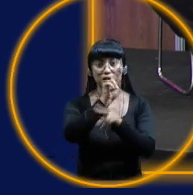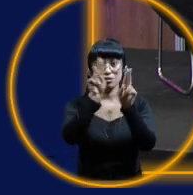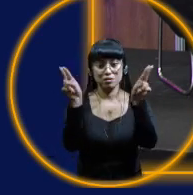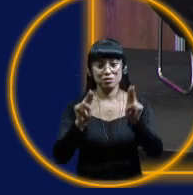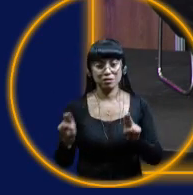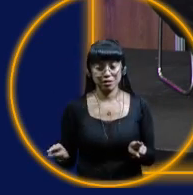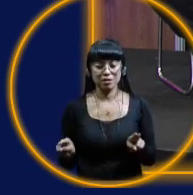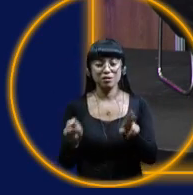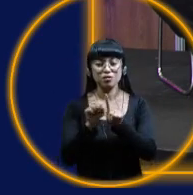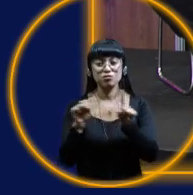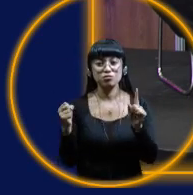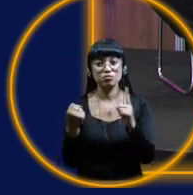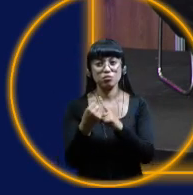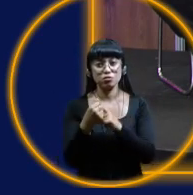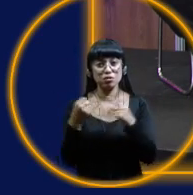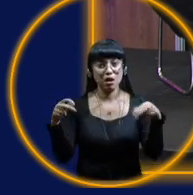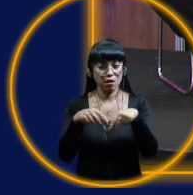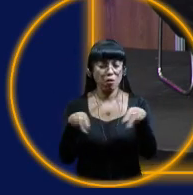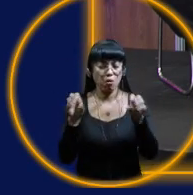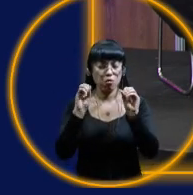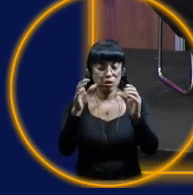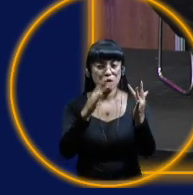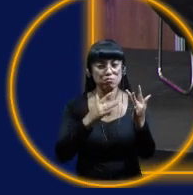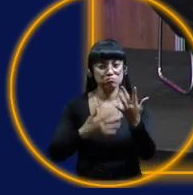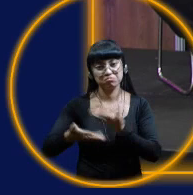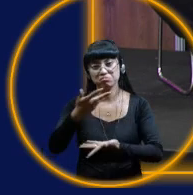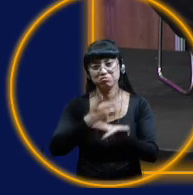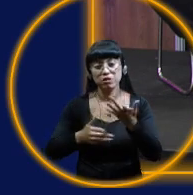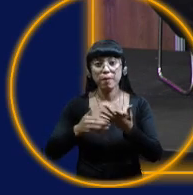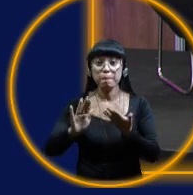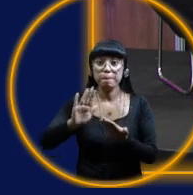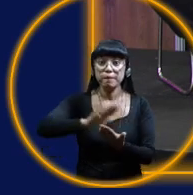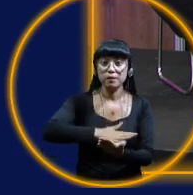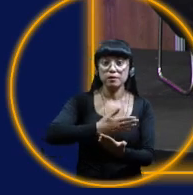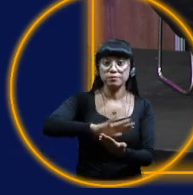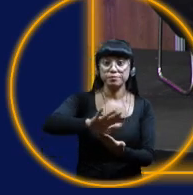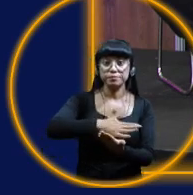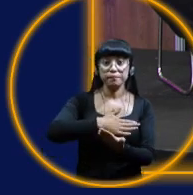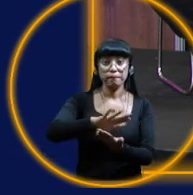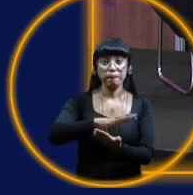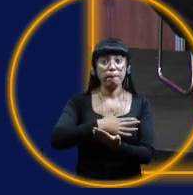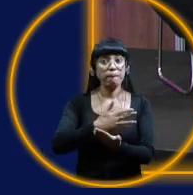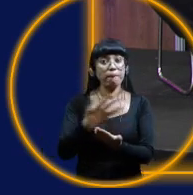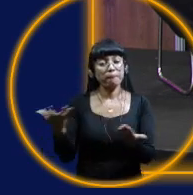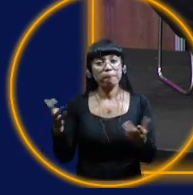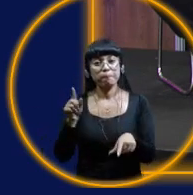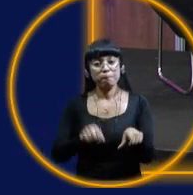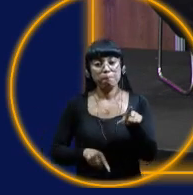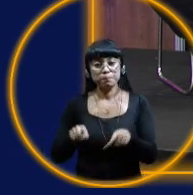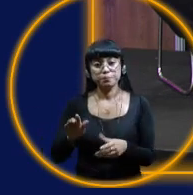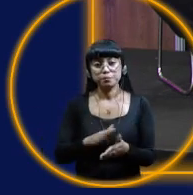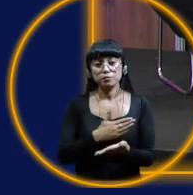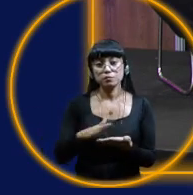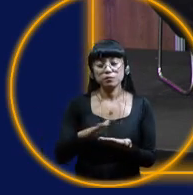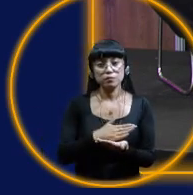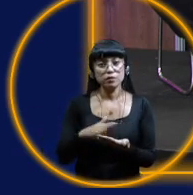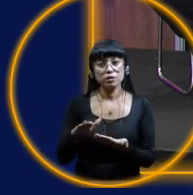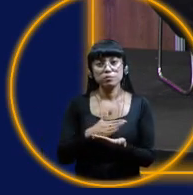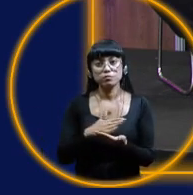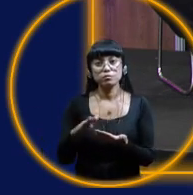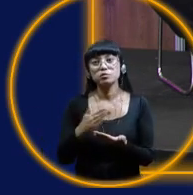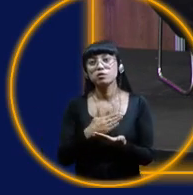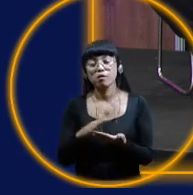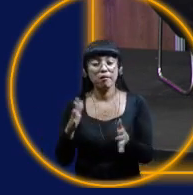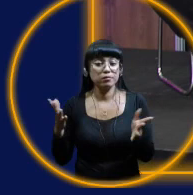foremost. And sound, a lot of sound gets missed. Even if you have music on while